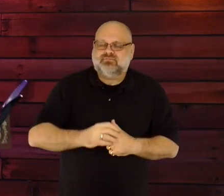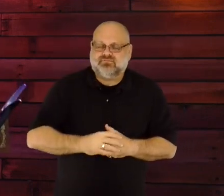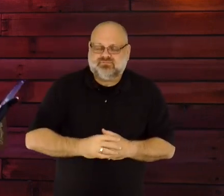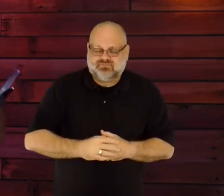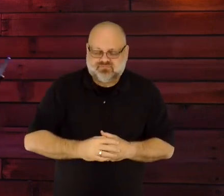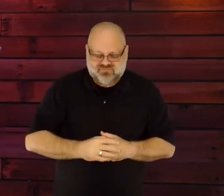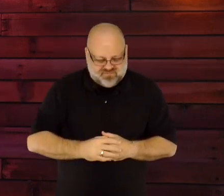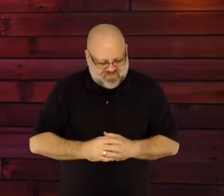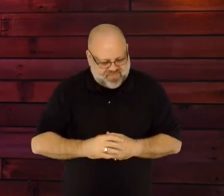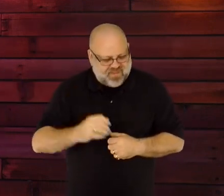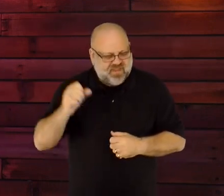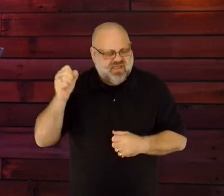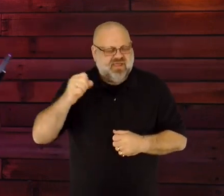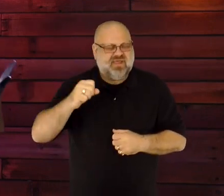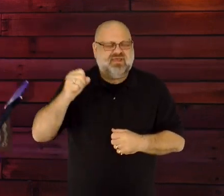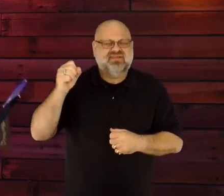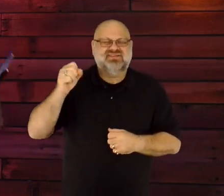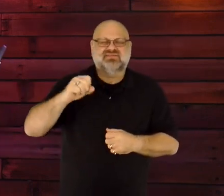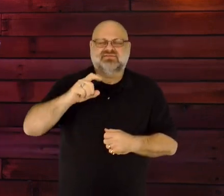imagine.